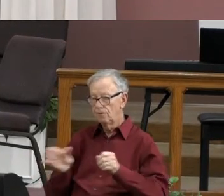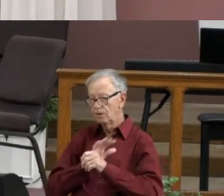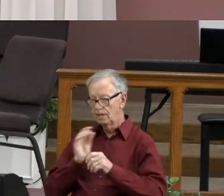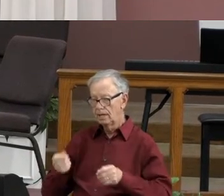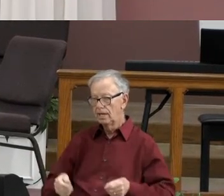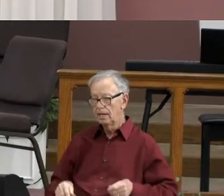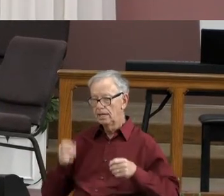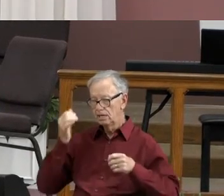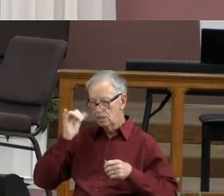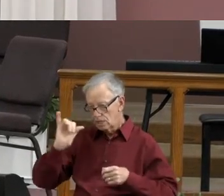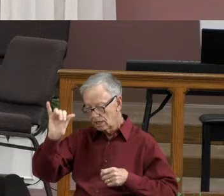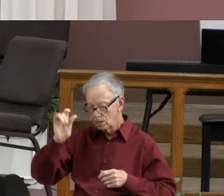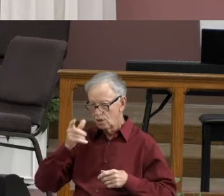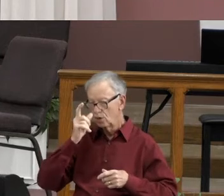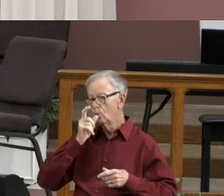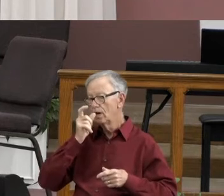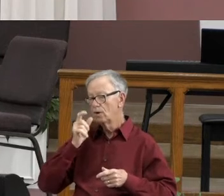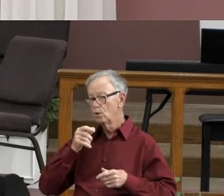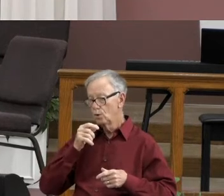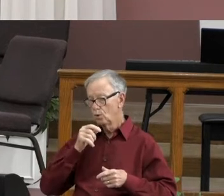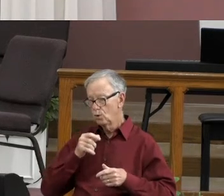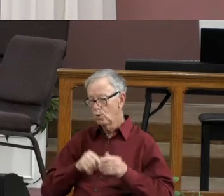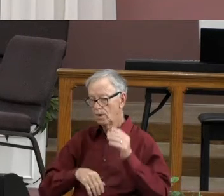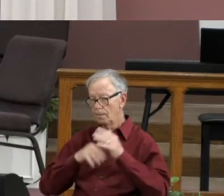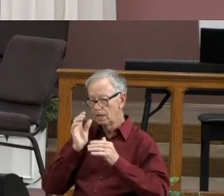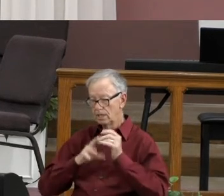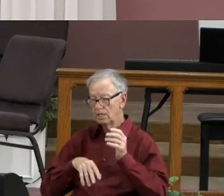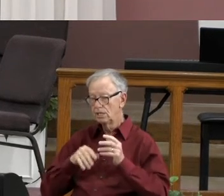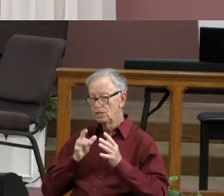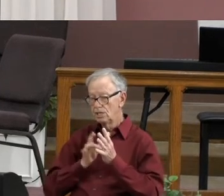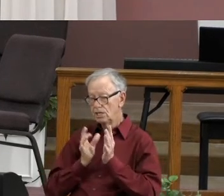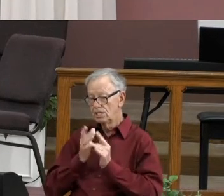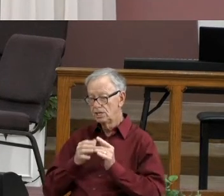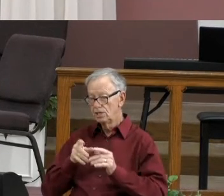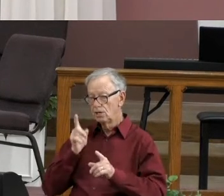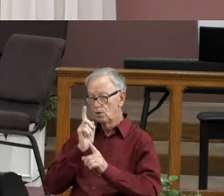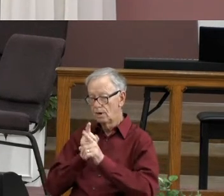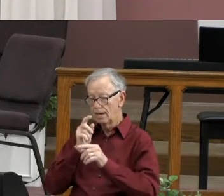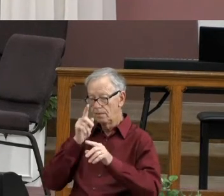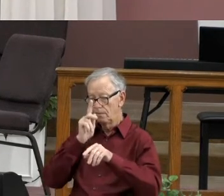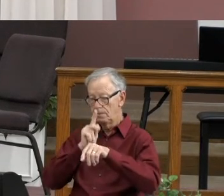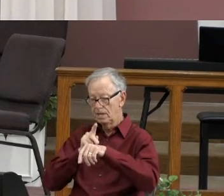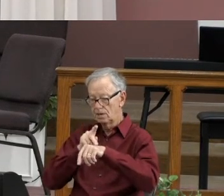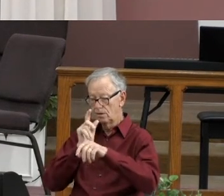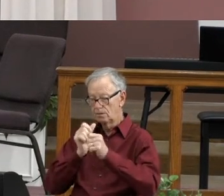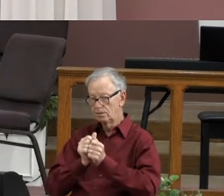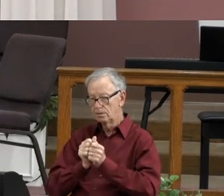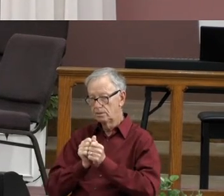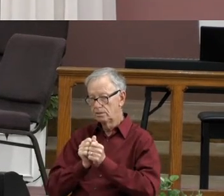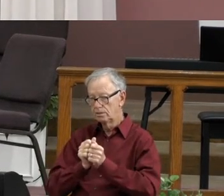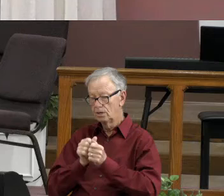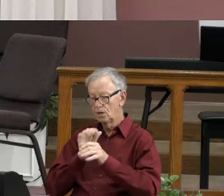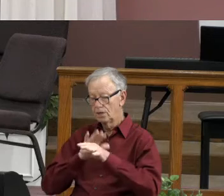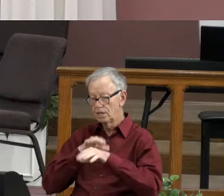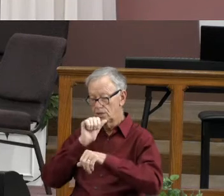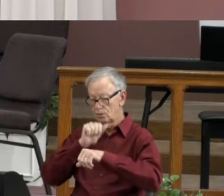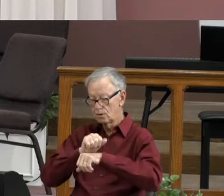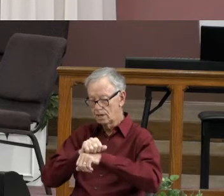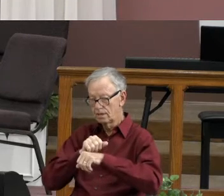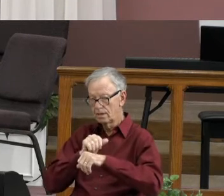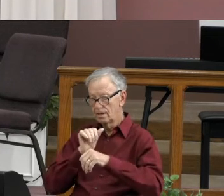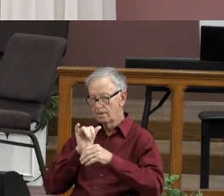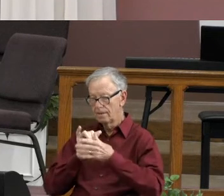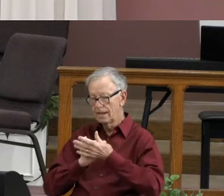the one upon which we will build. And Jesus said, "You are right, Peter." And upon this rock,